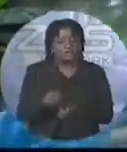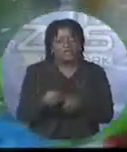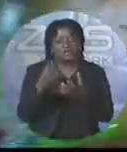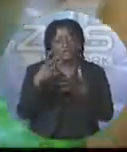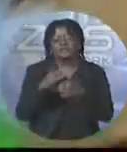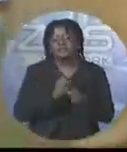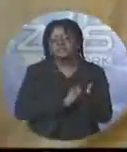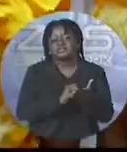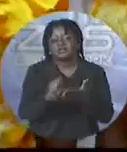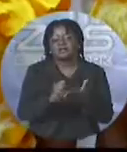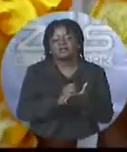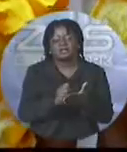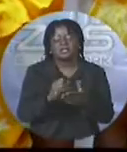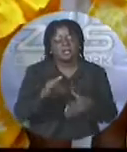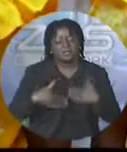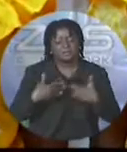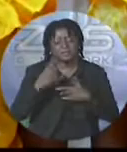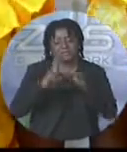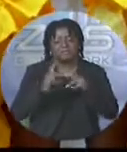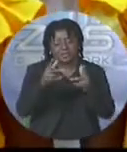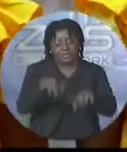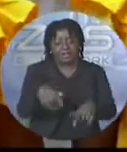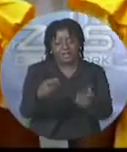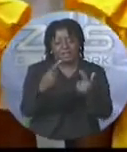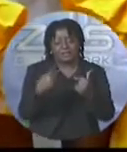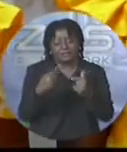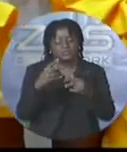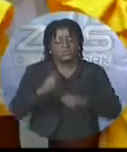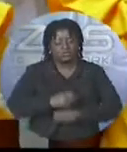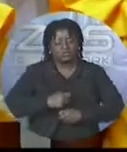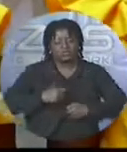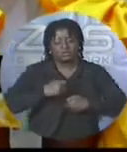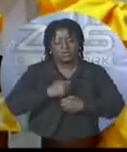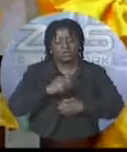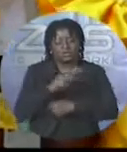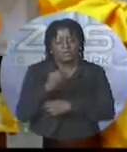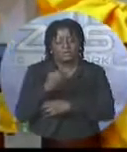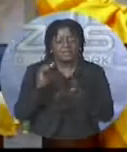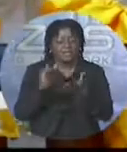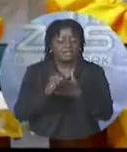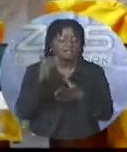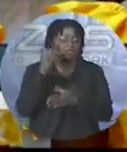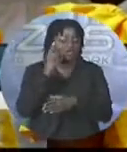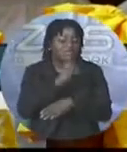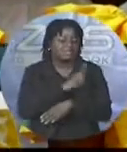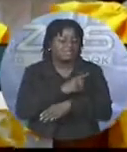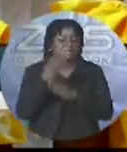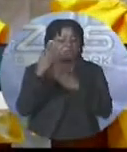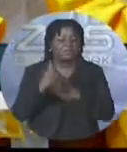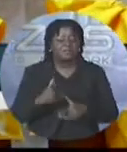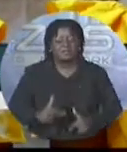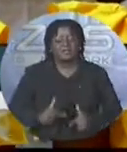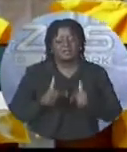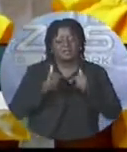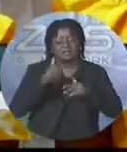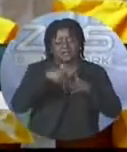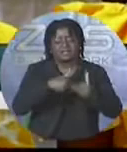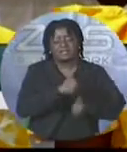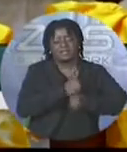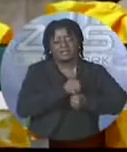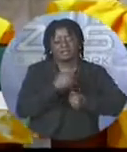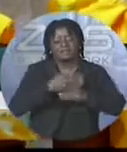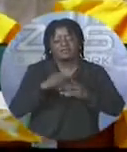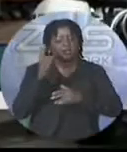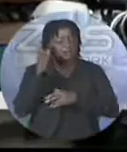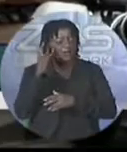know, I'm glad that people could come out to enjoy them. That's Dolores Dean, a Bahamian living in Canada, after hearing the Bahamas